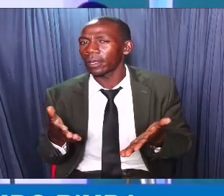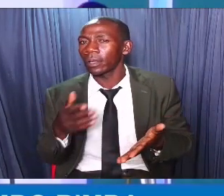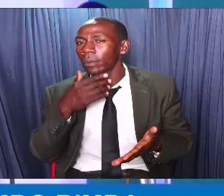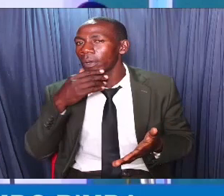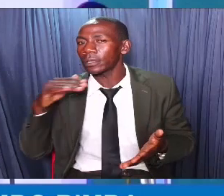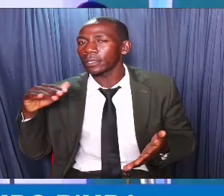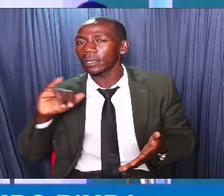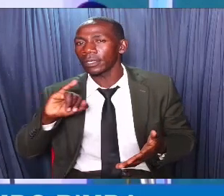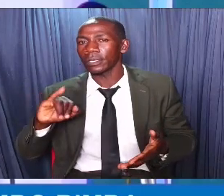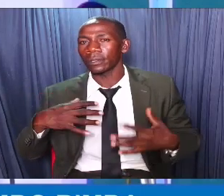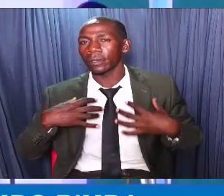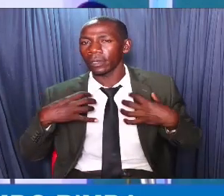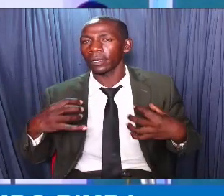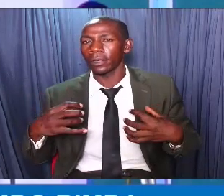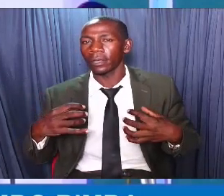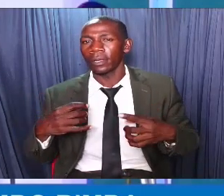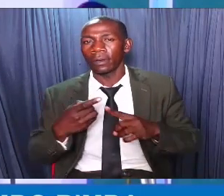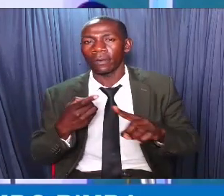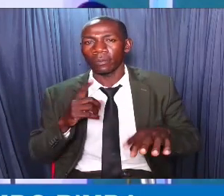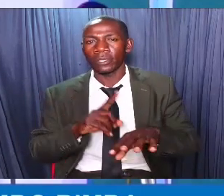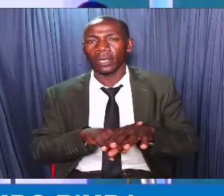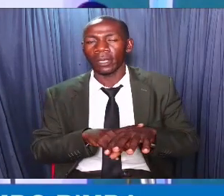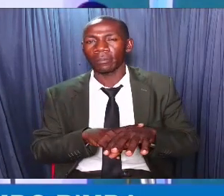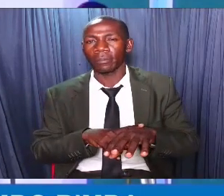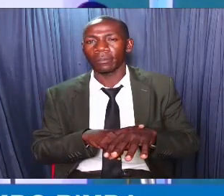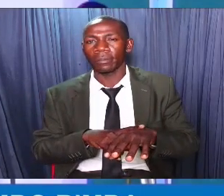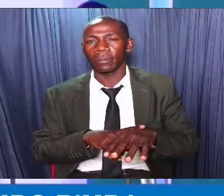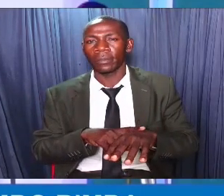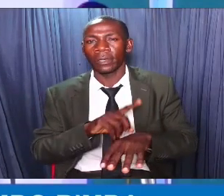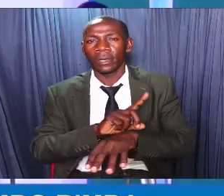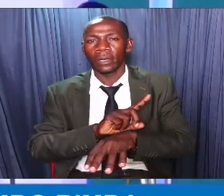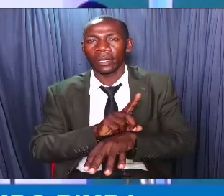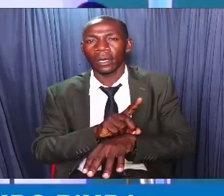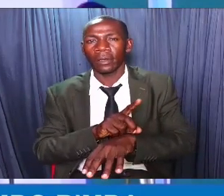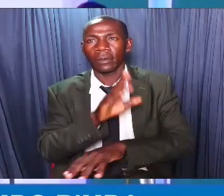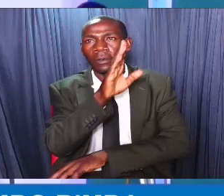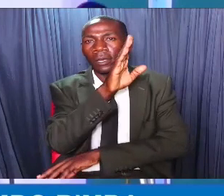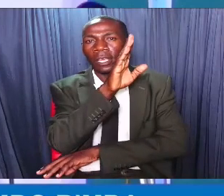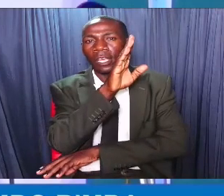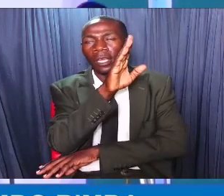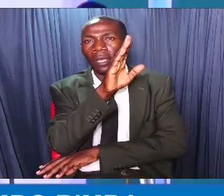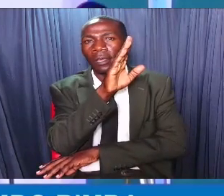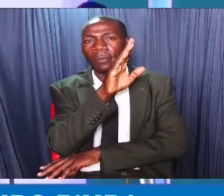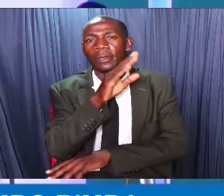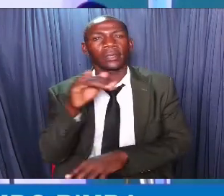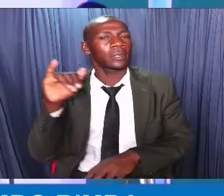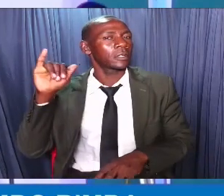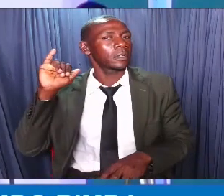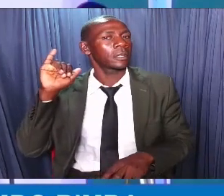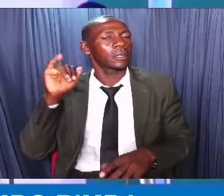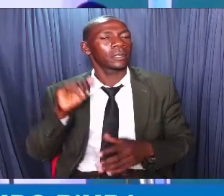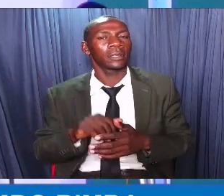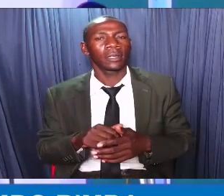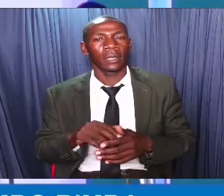ni mzima. You know your child is okay. Tangu saa ngapi? From what hour? Tangu saa 7 jana za mchana. From yesterday 7th hour.